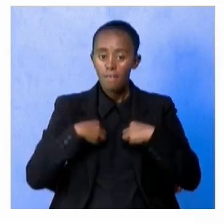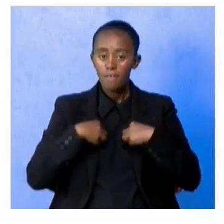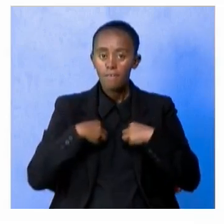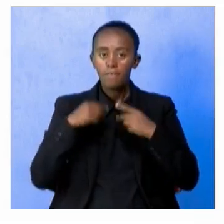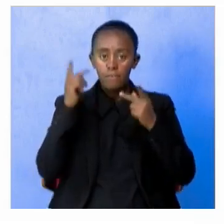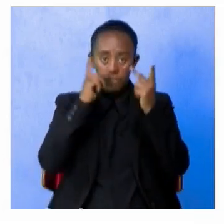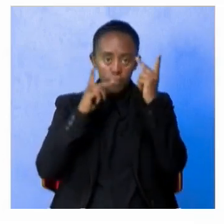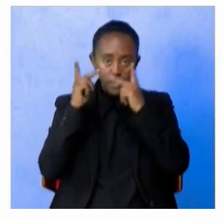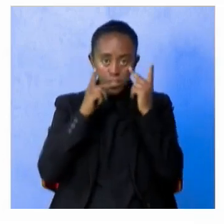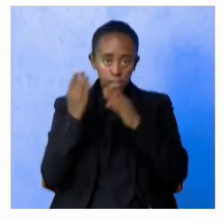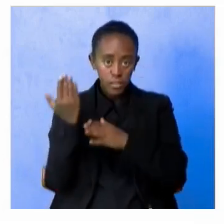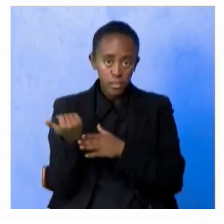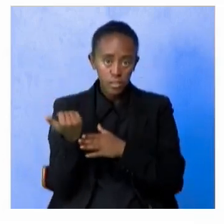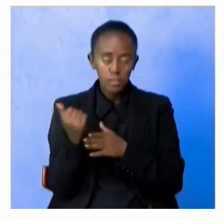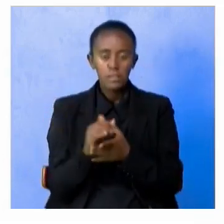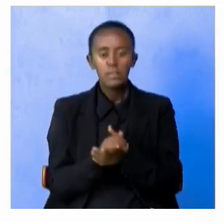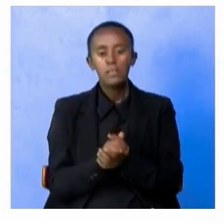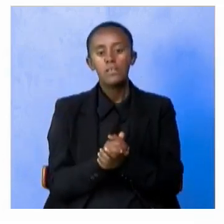visited